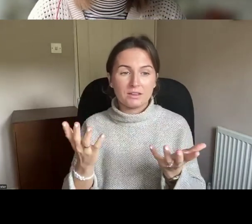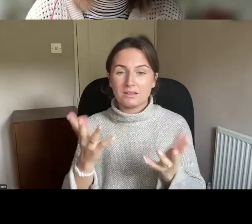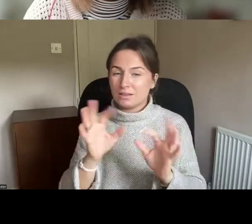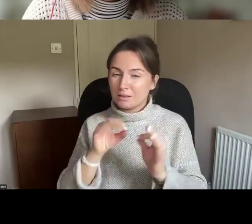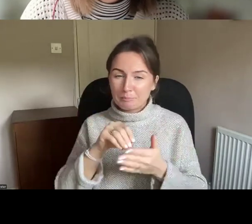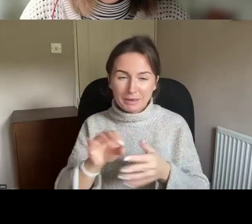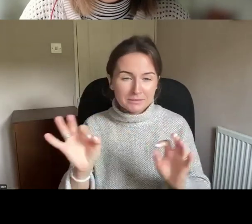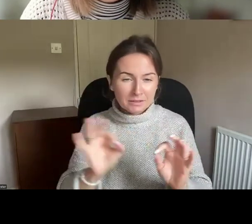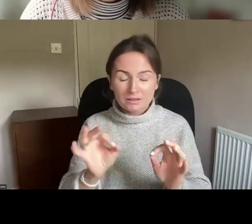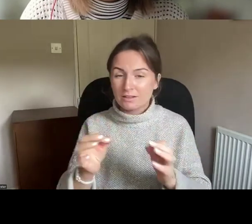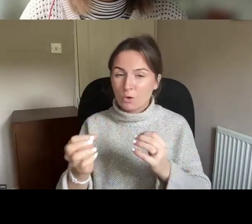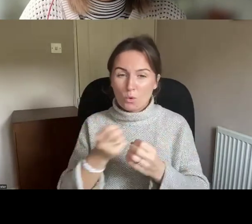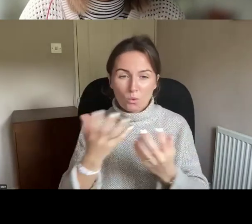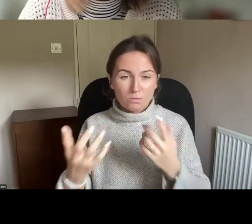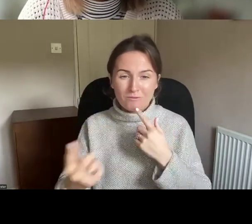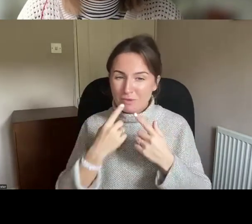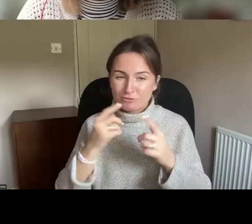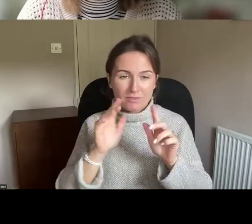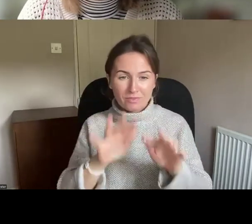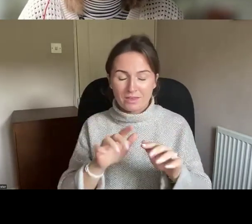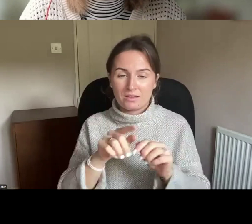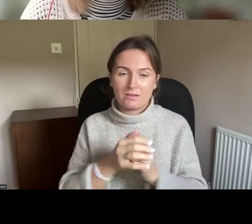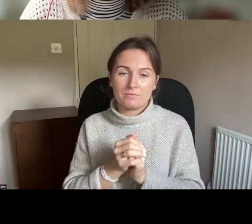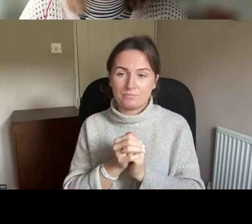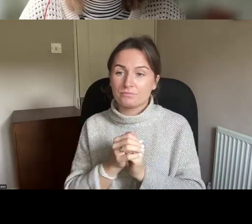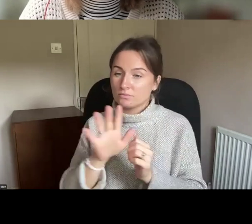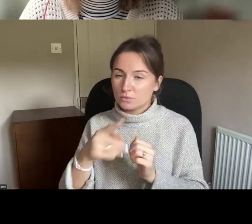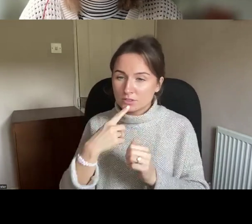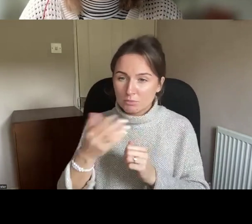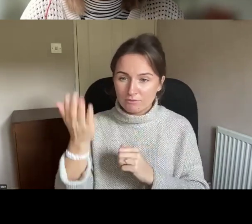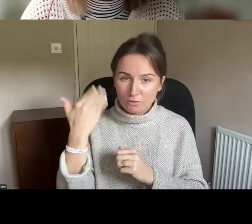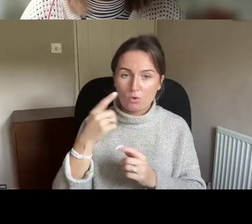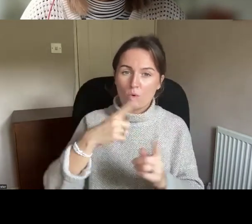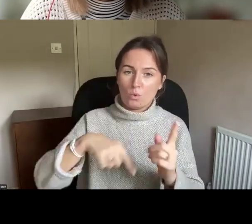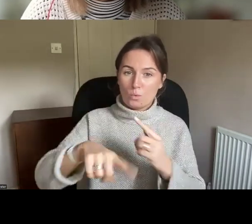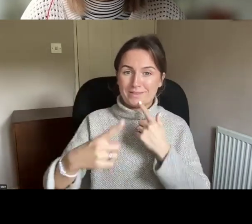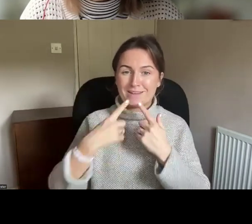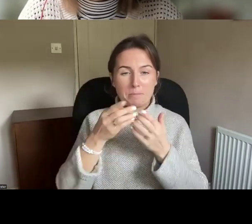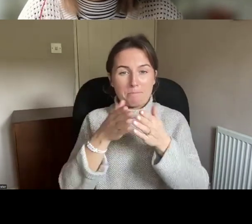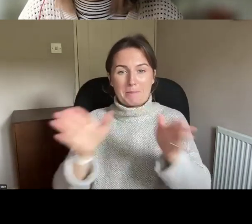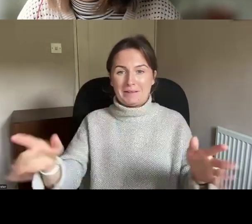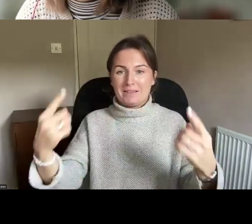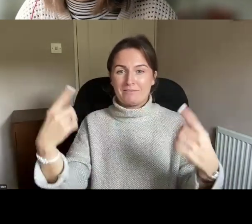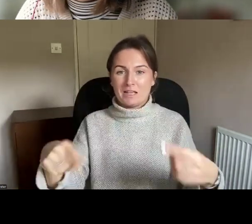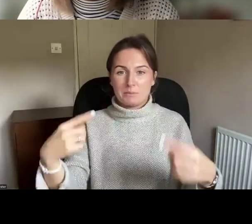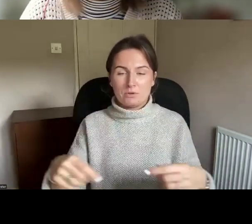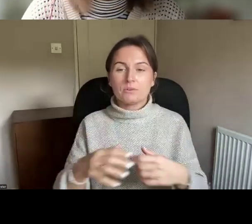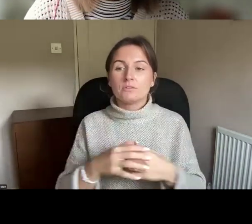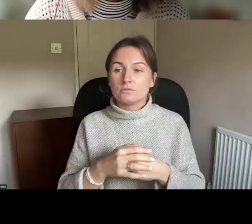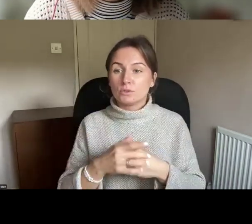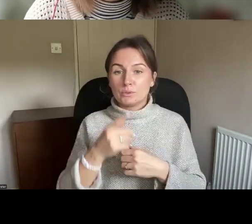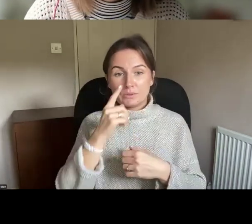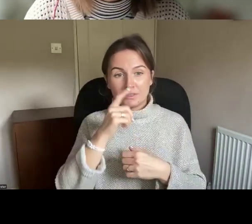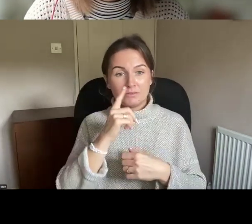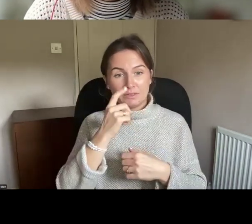information is available. As we mentioned before, all the data is publicly available in different ways. So if you wanted to look at census data,